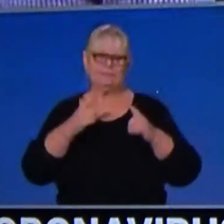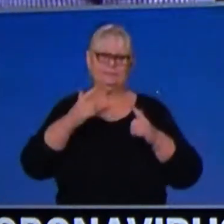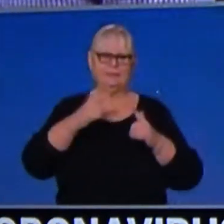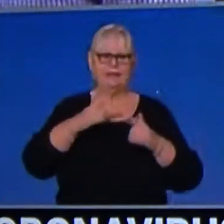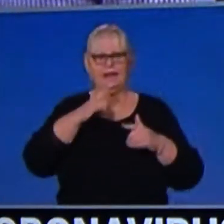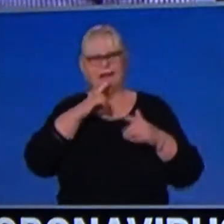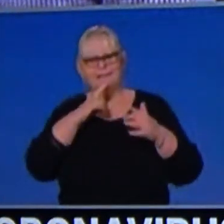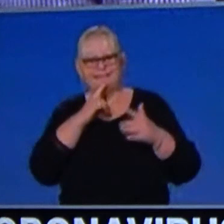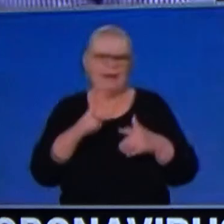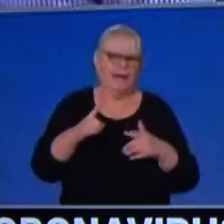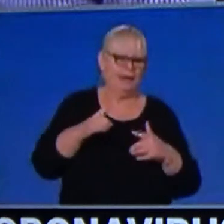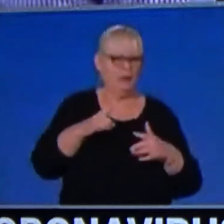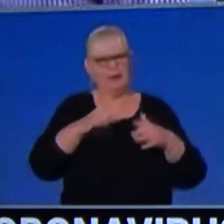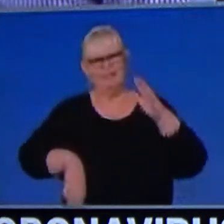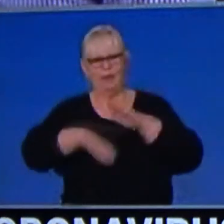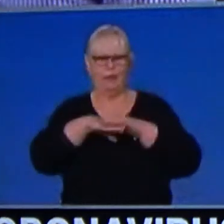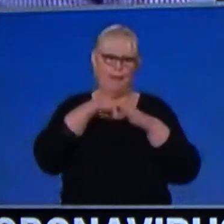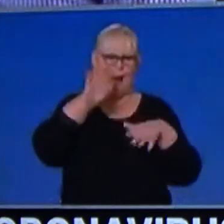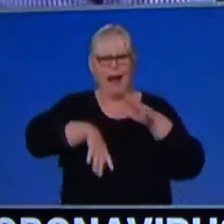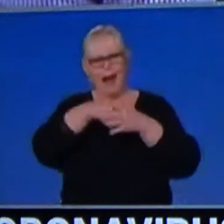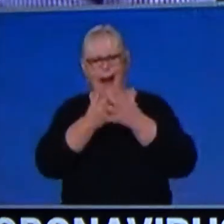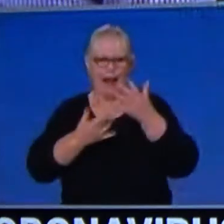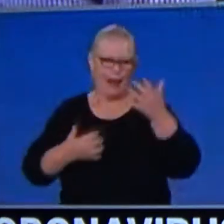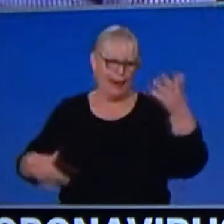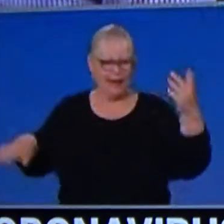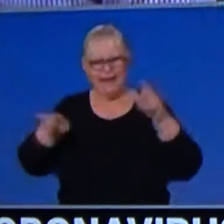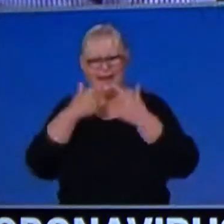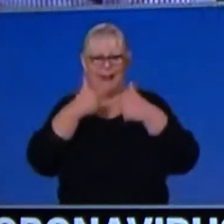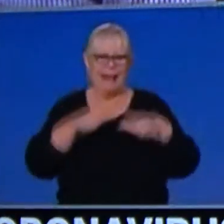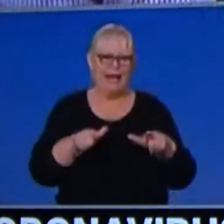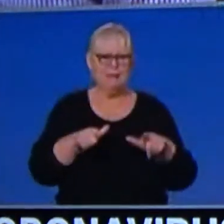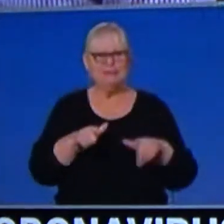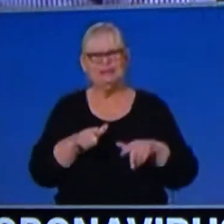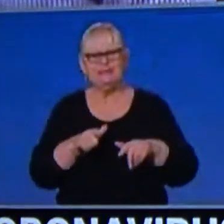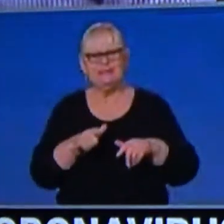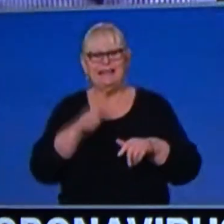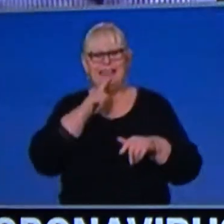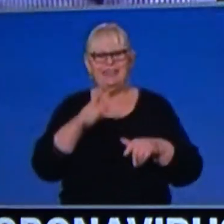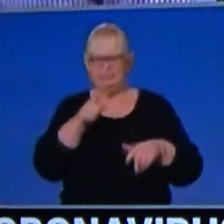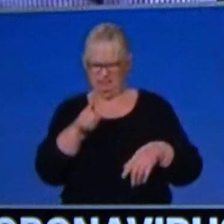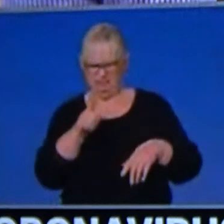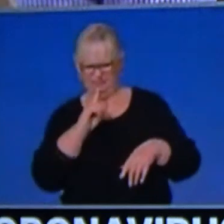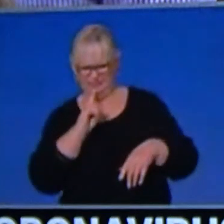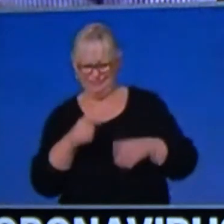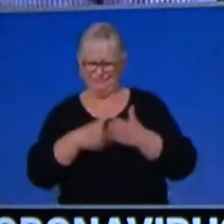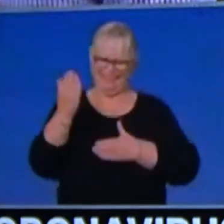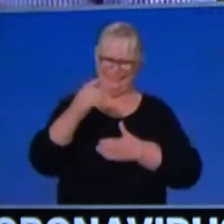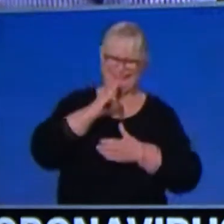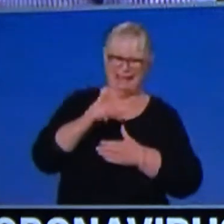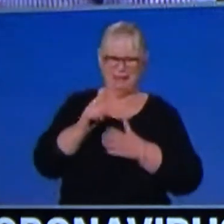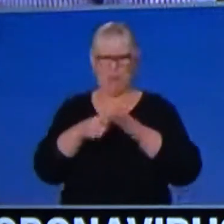polywaffle language we've come to know and love from COAG. They do accept that the states are in